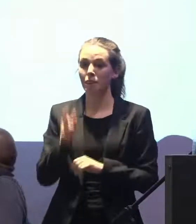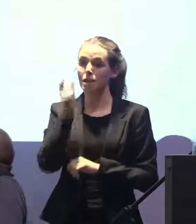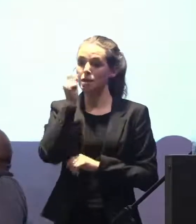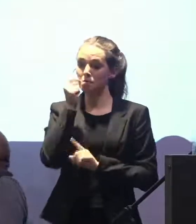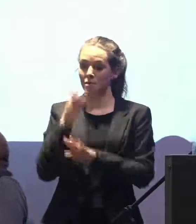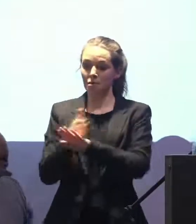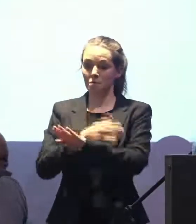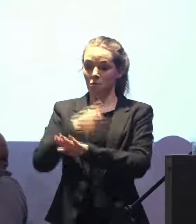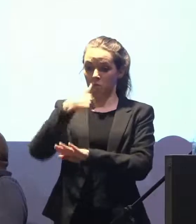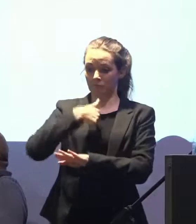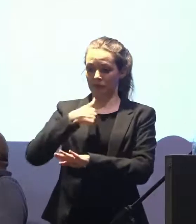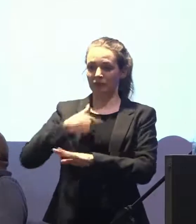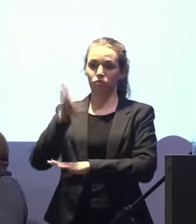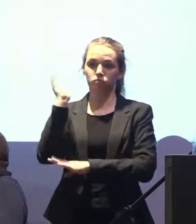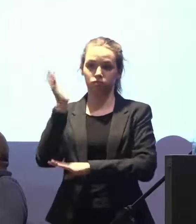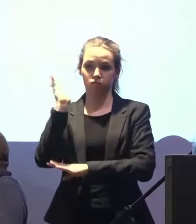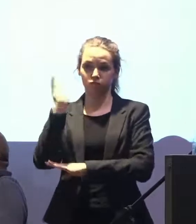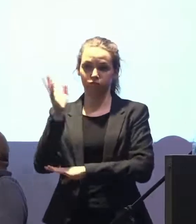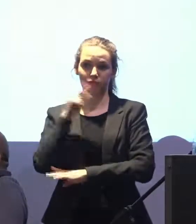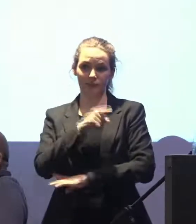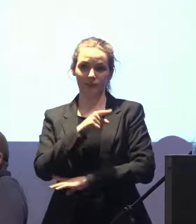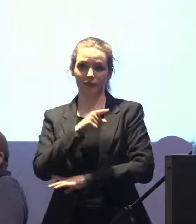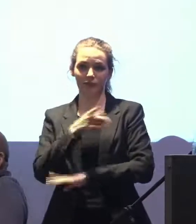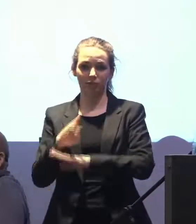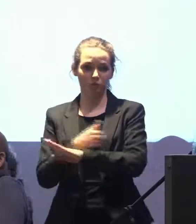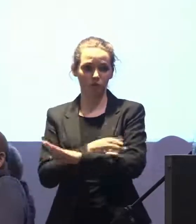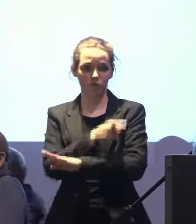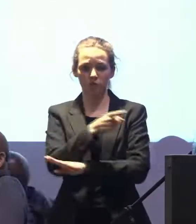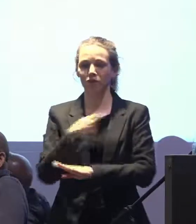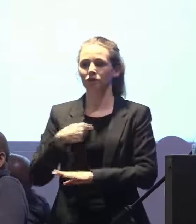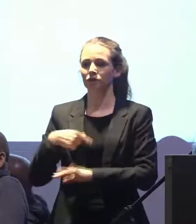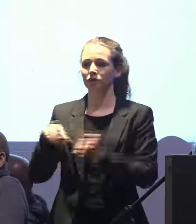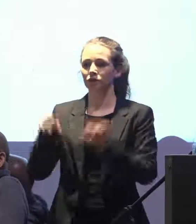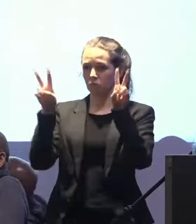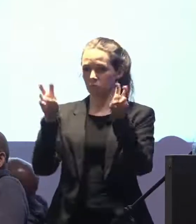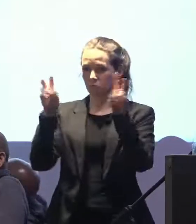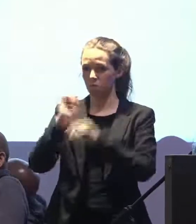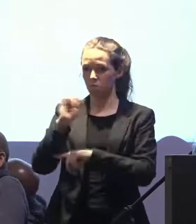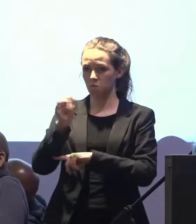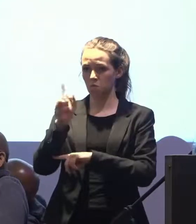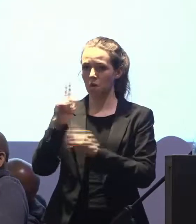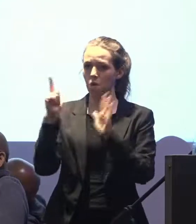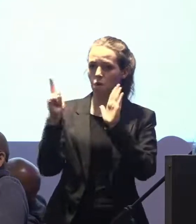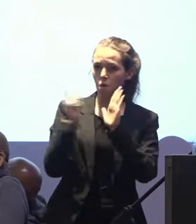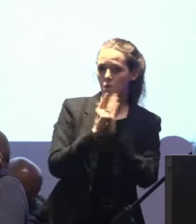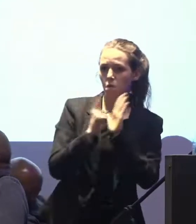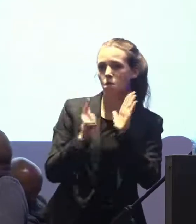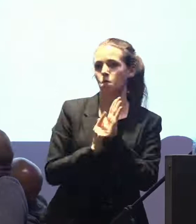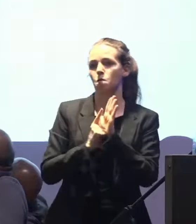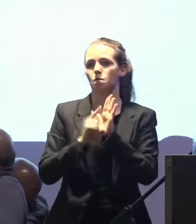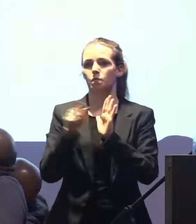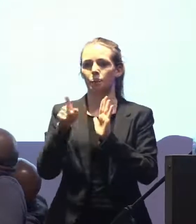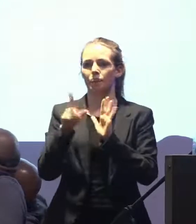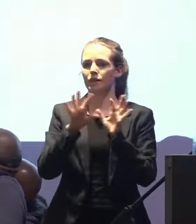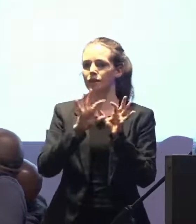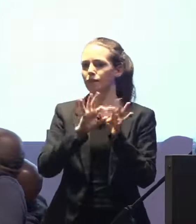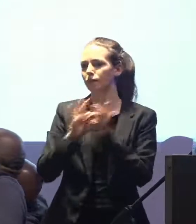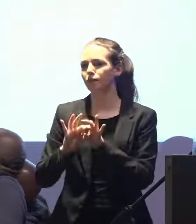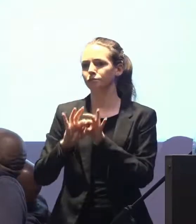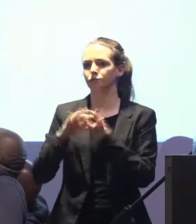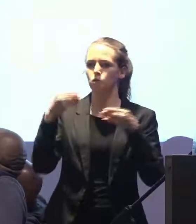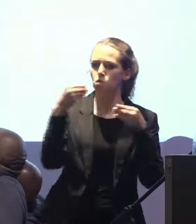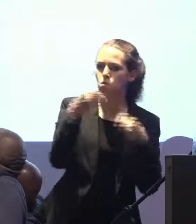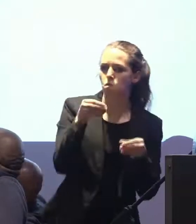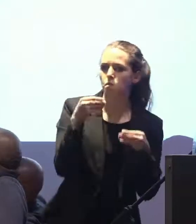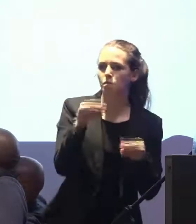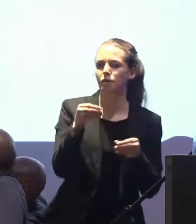before me earlier on have spoken of legislations, they've spoken of different types of documents or